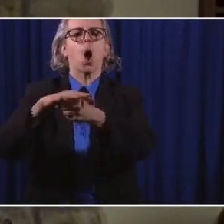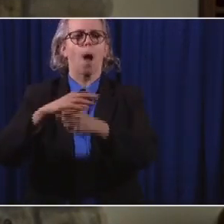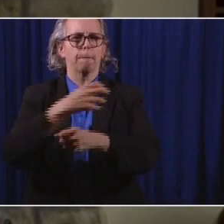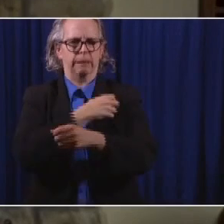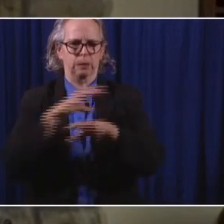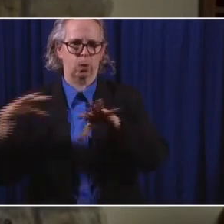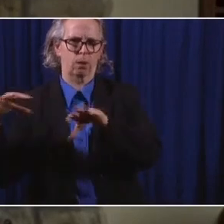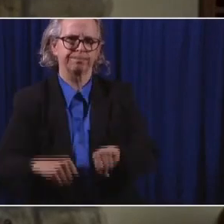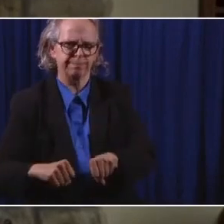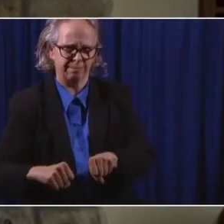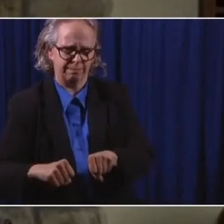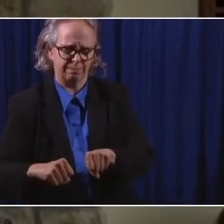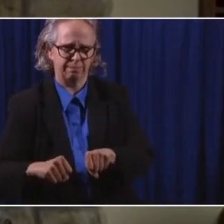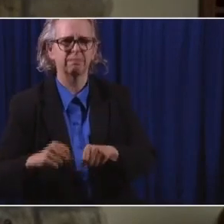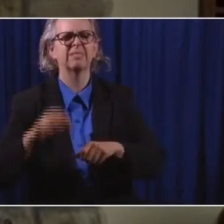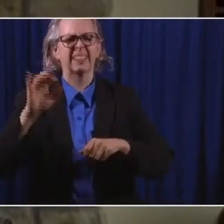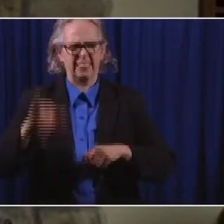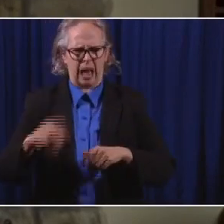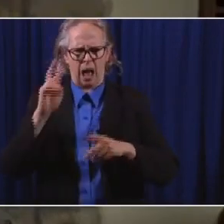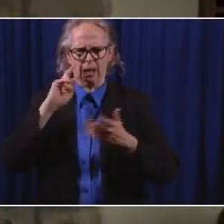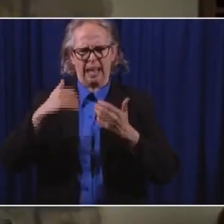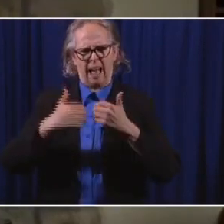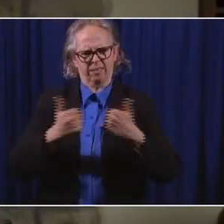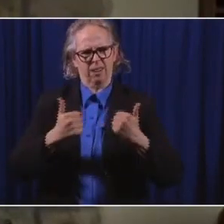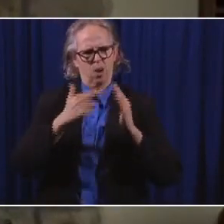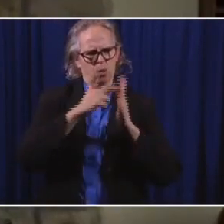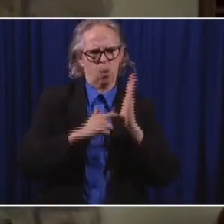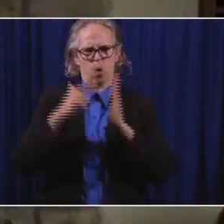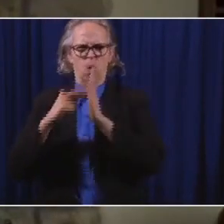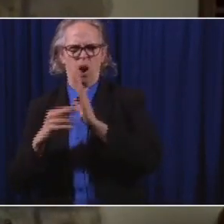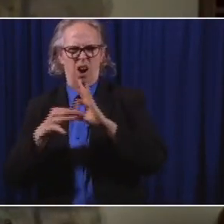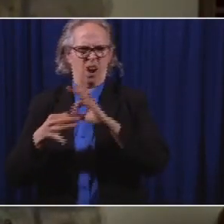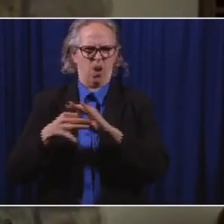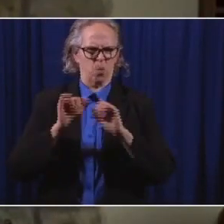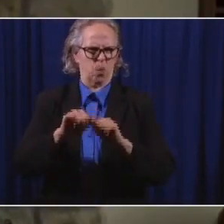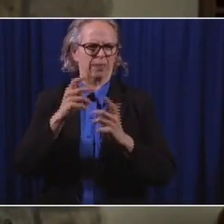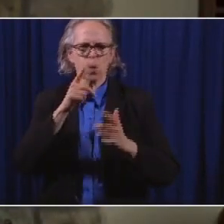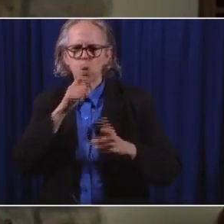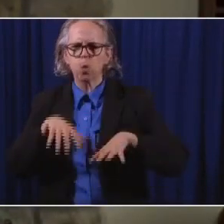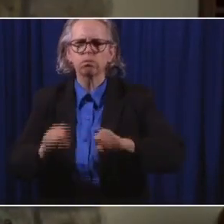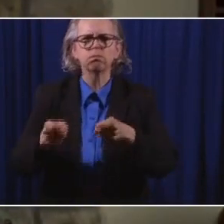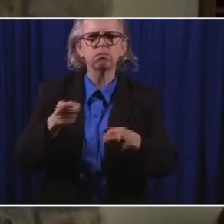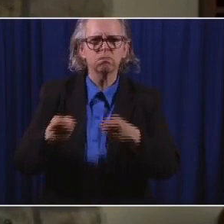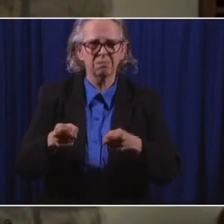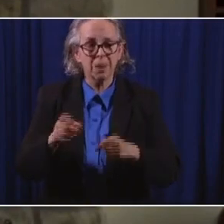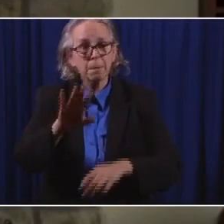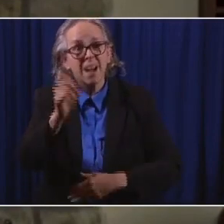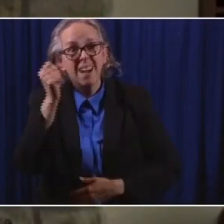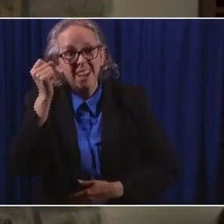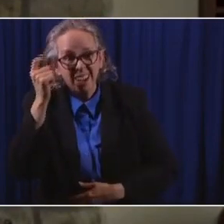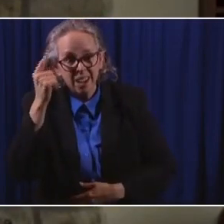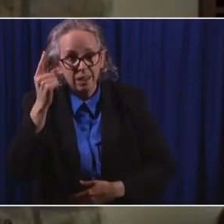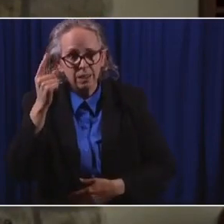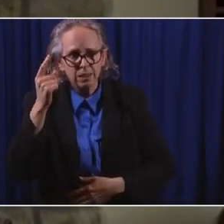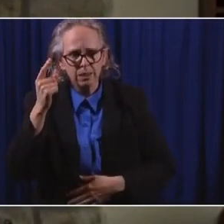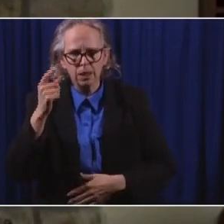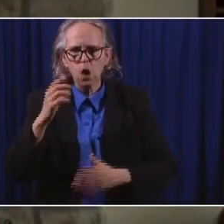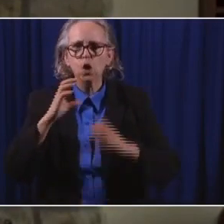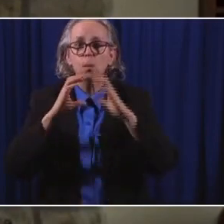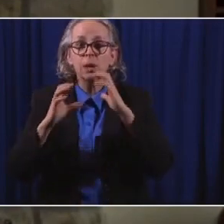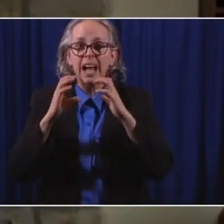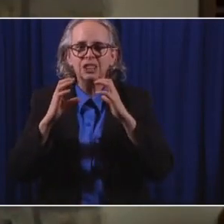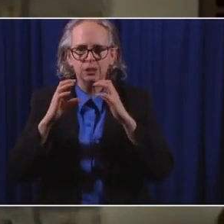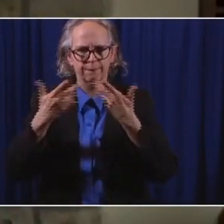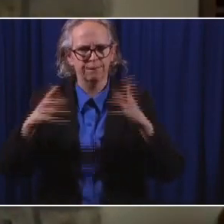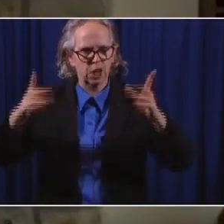responders. But we're all tied in with communication, and we basically